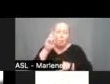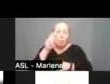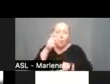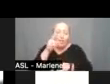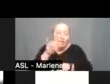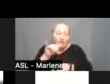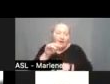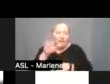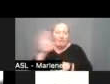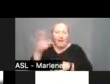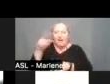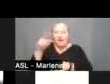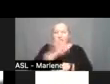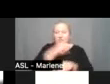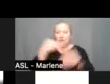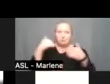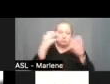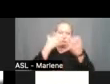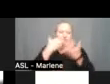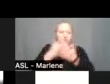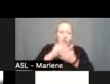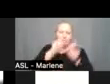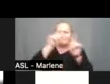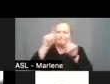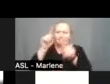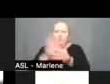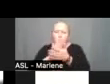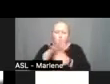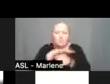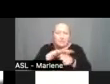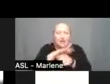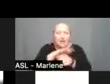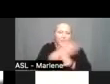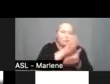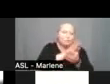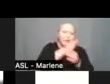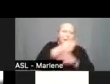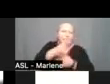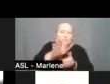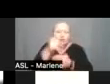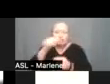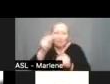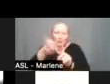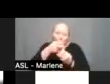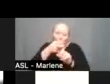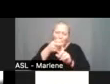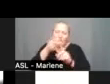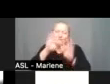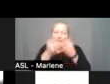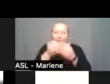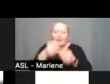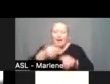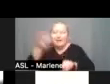fantastic they've gone out to different school sites before school and after school trying to recruit families or hand out flyers